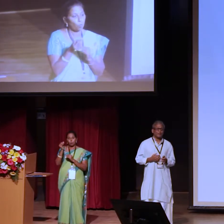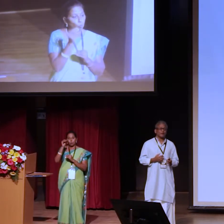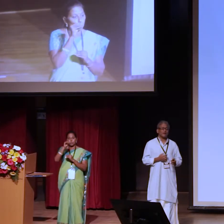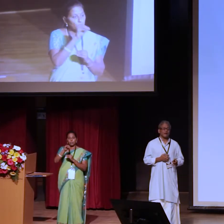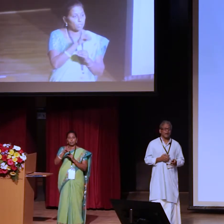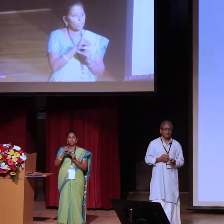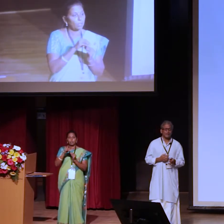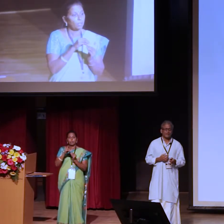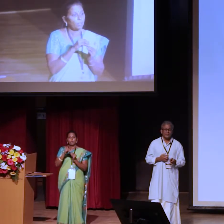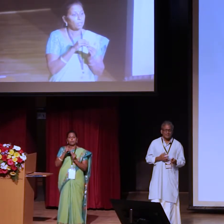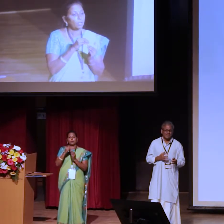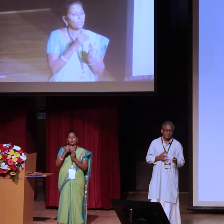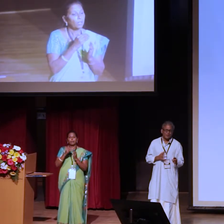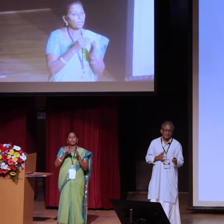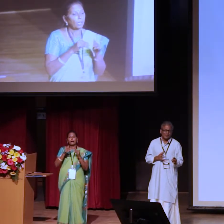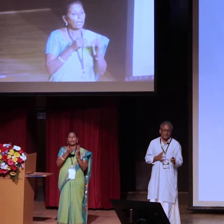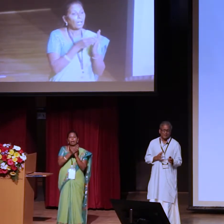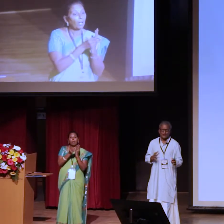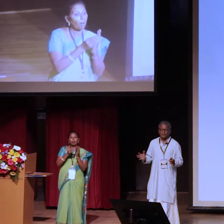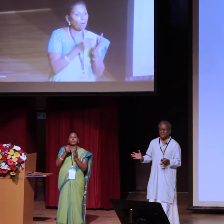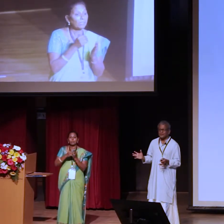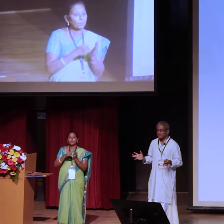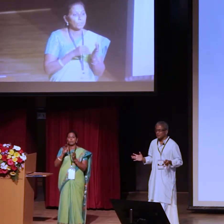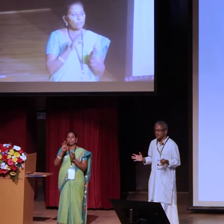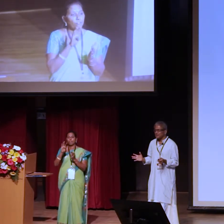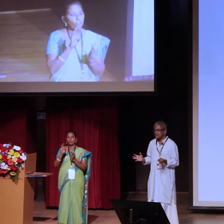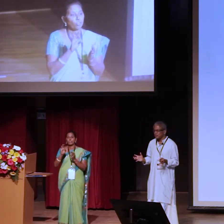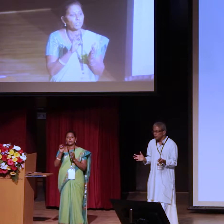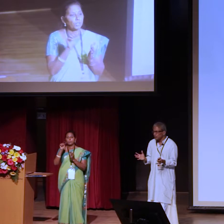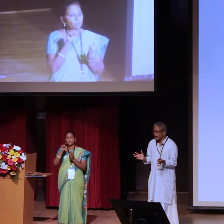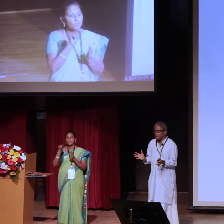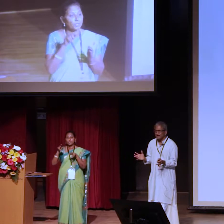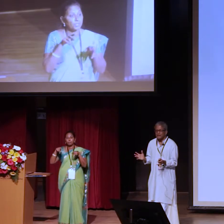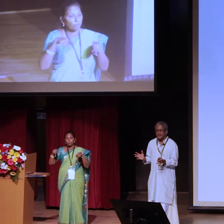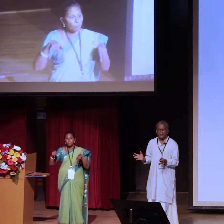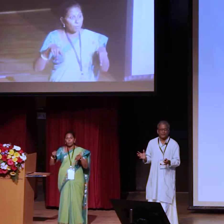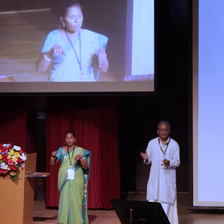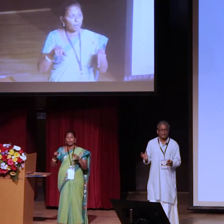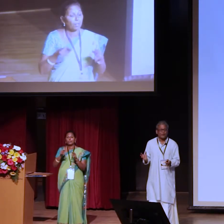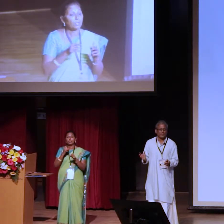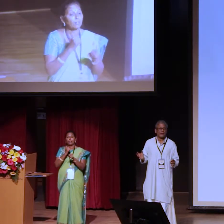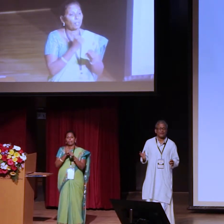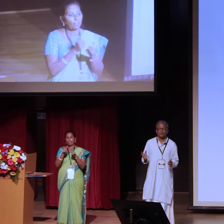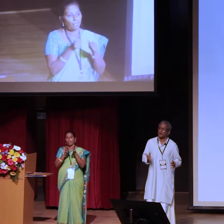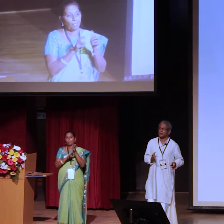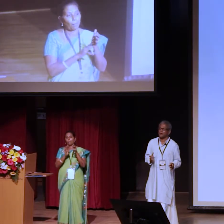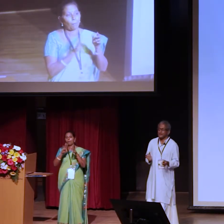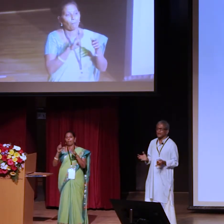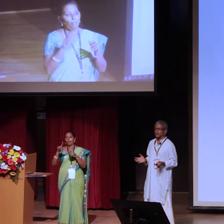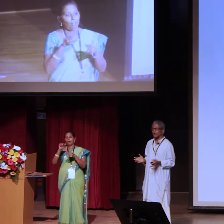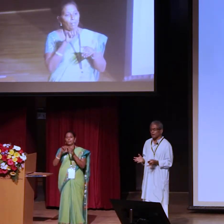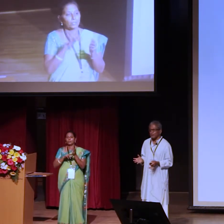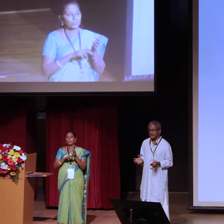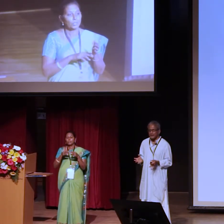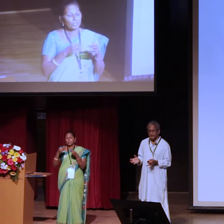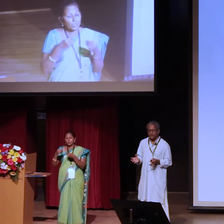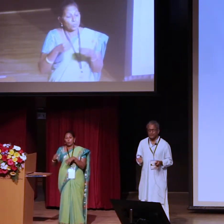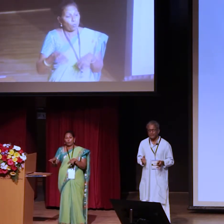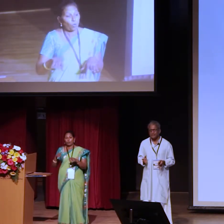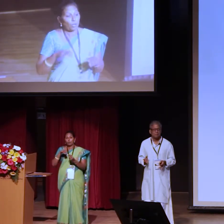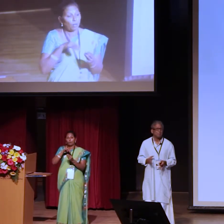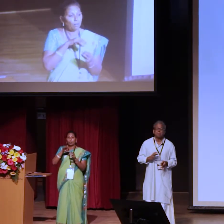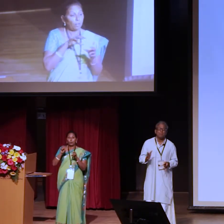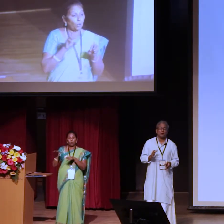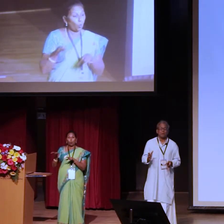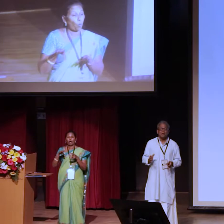when you talk about card games, there is about 30-40% of the population which is gambling. Get away from here. You're getting spoiled. You're getting into the wrong company. Get out